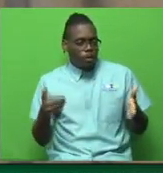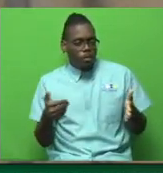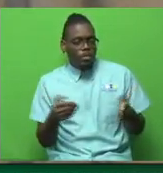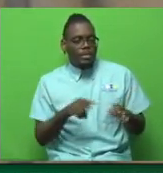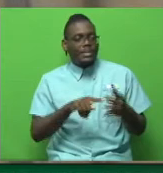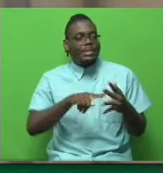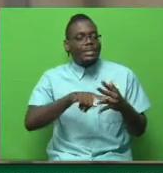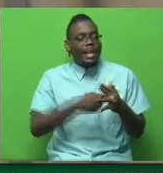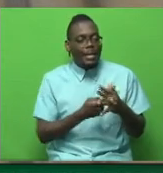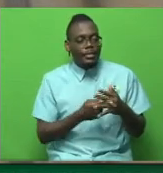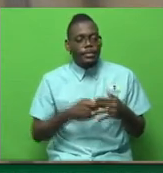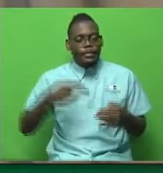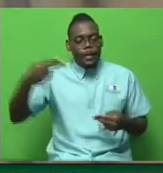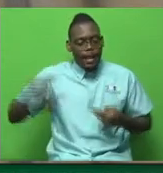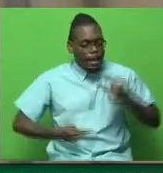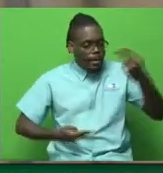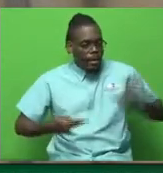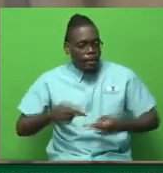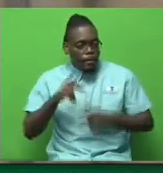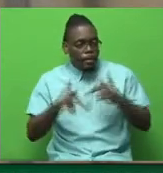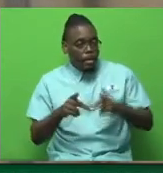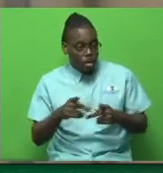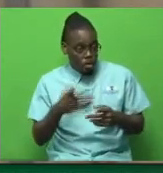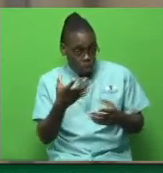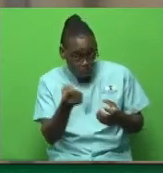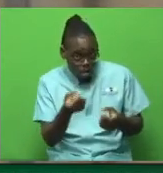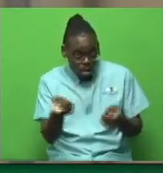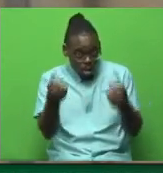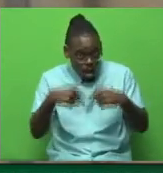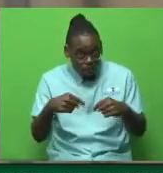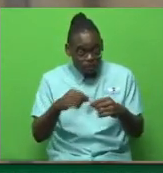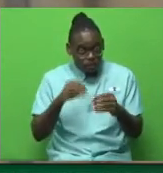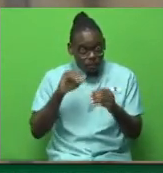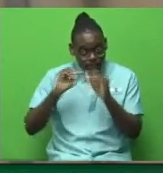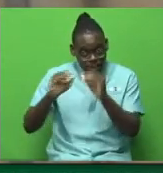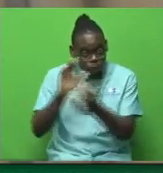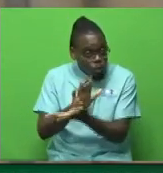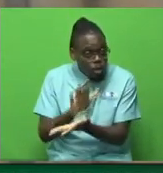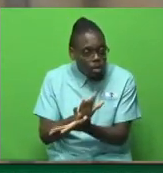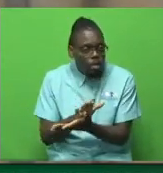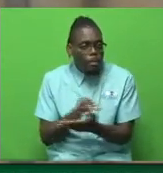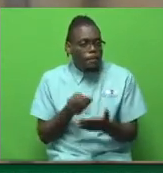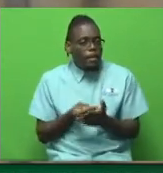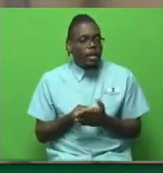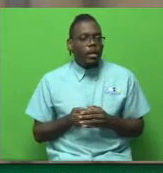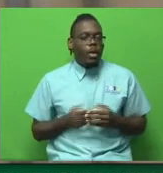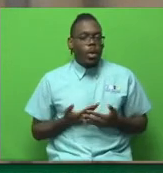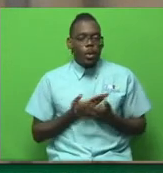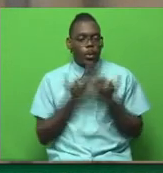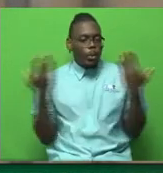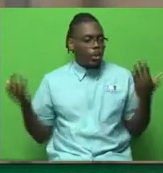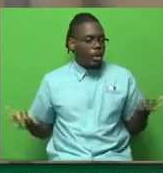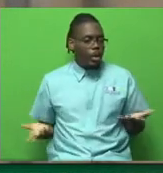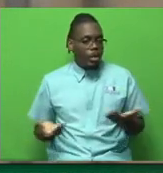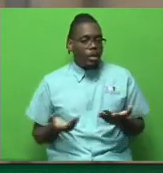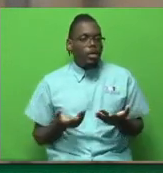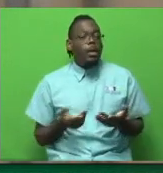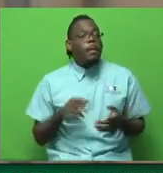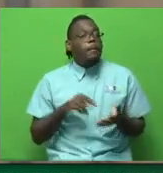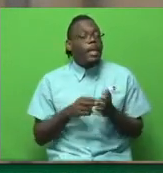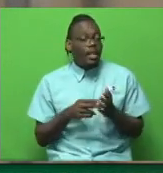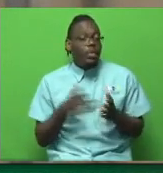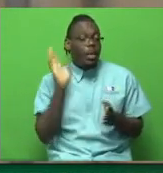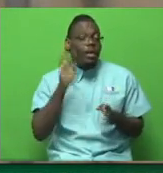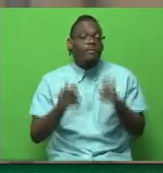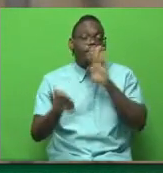out if you just give out contracts with all finding funding what you are doing is just frustrating yourself and